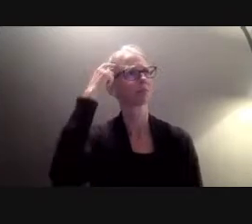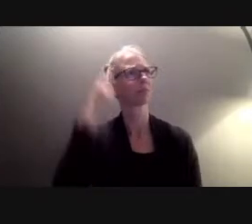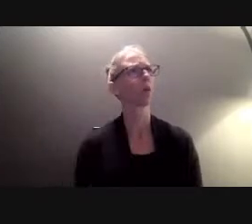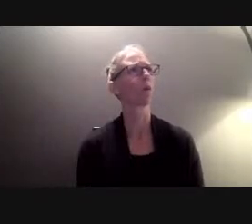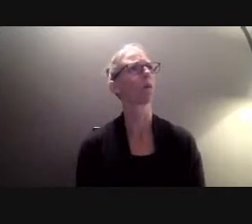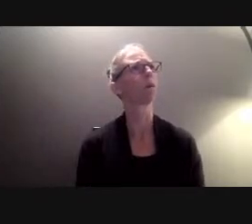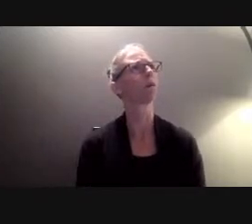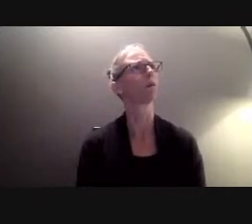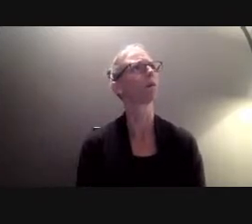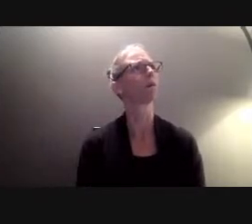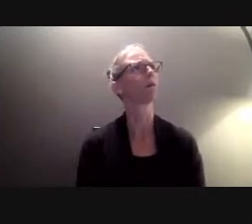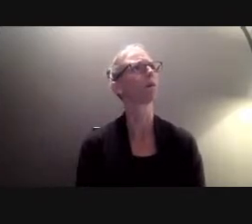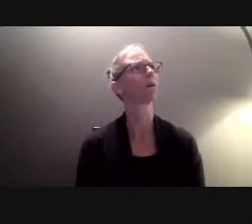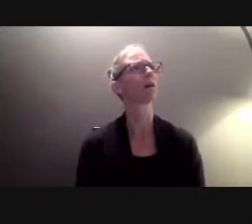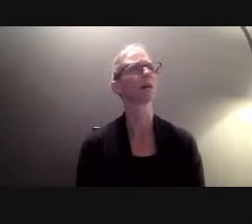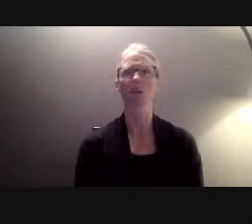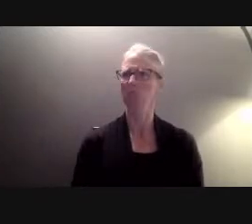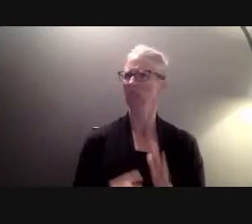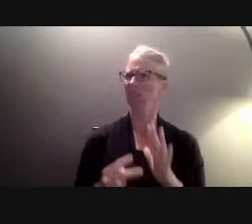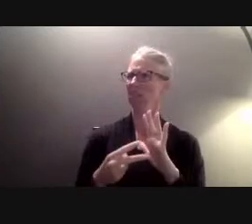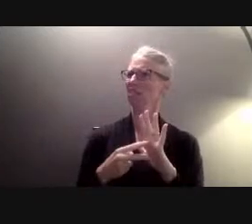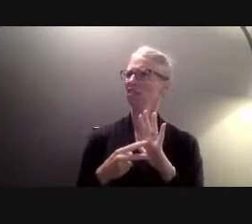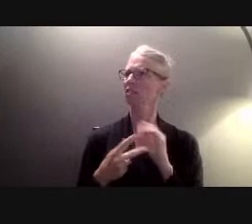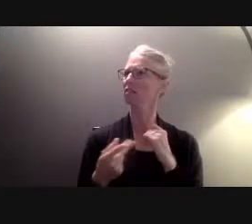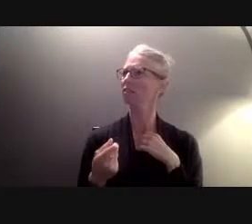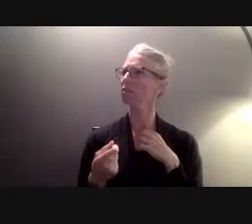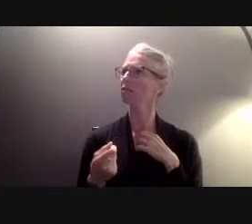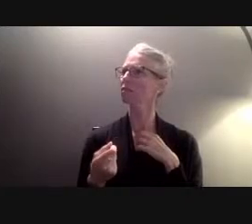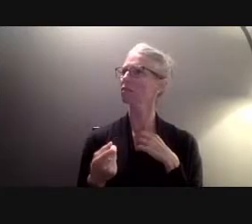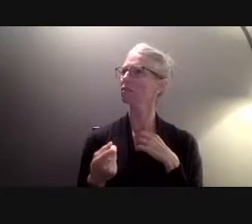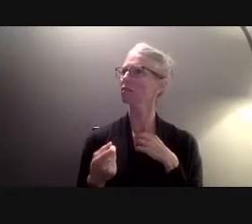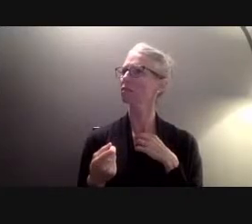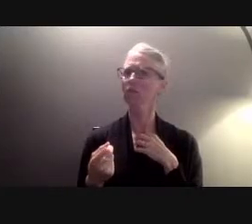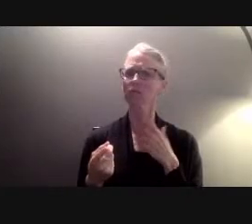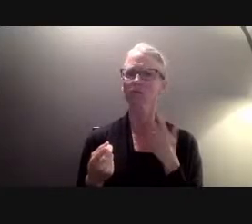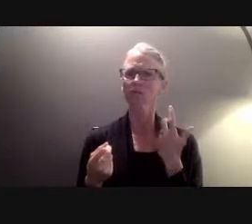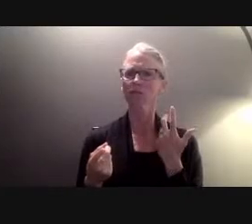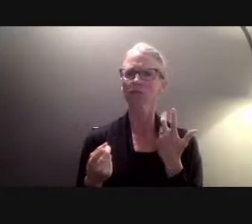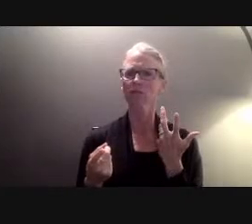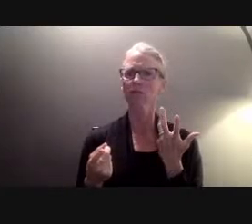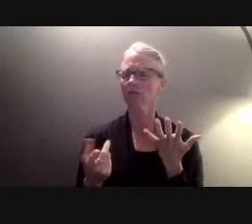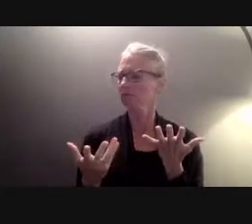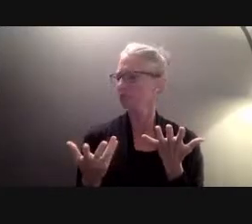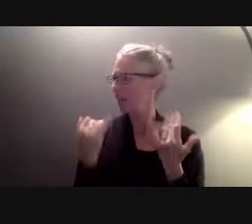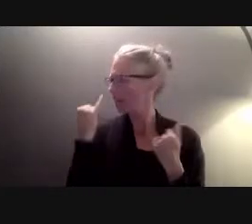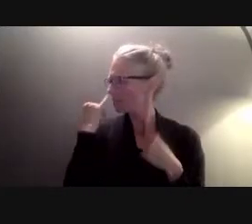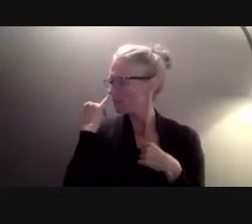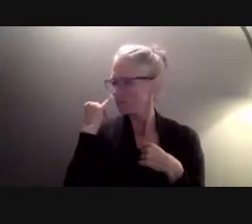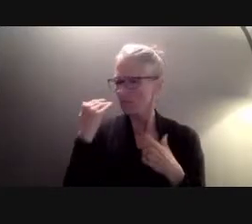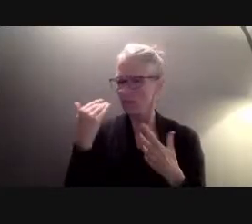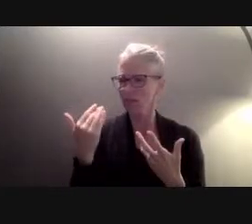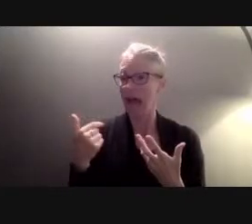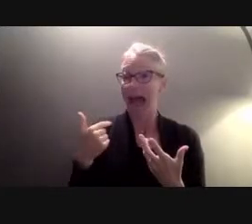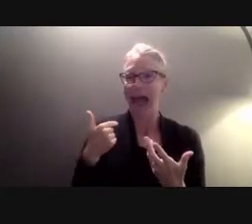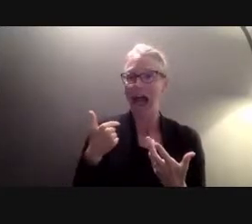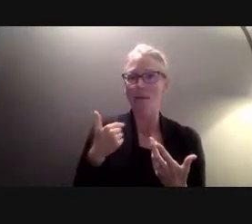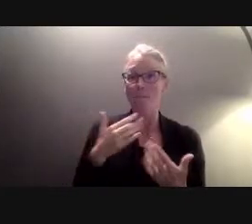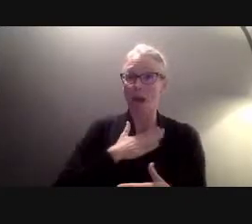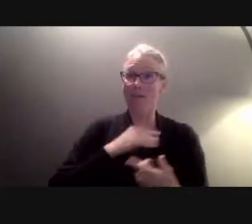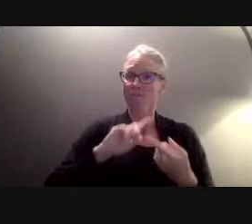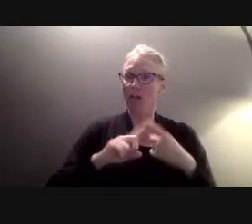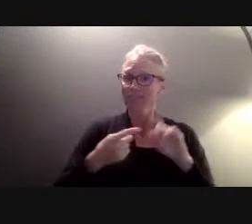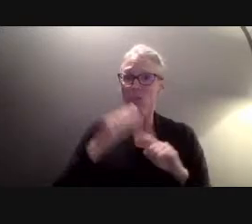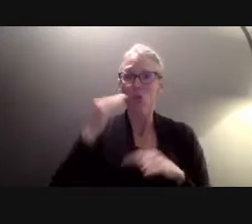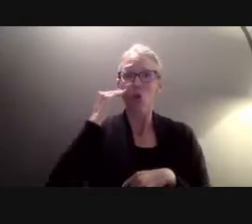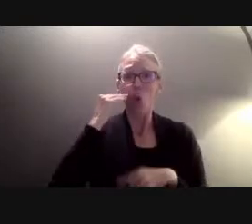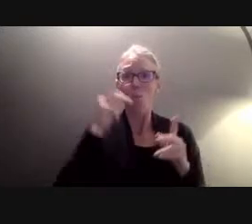somebody that's with physical, developmental, mental disabilities, or other